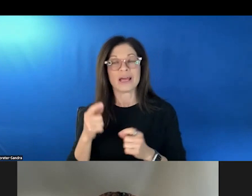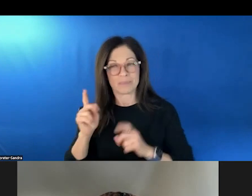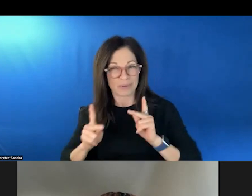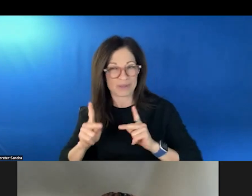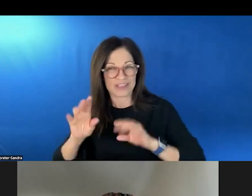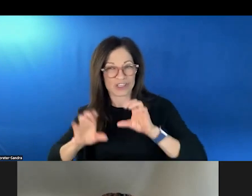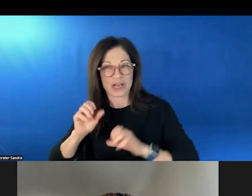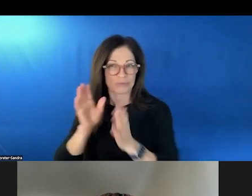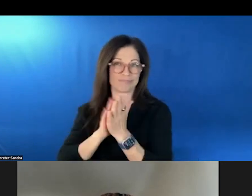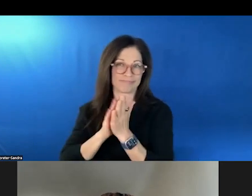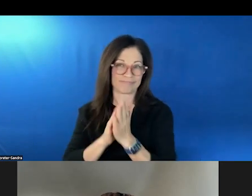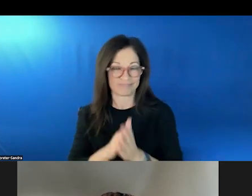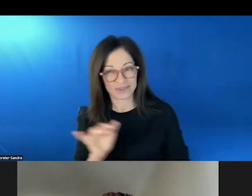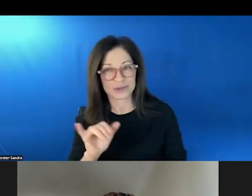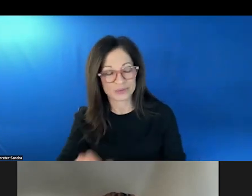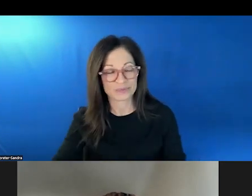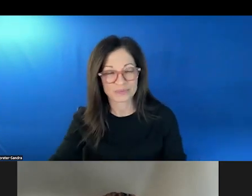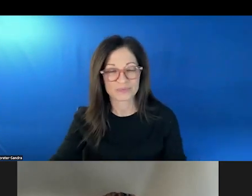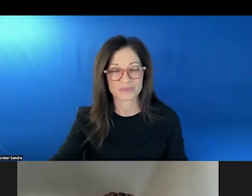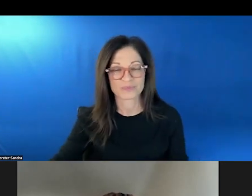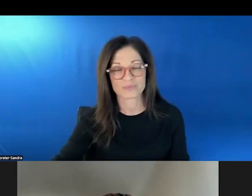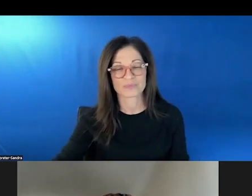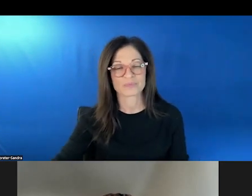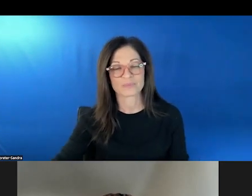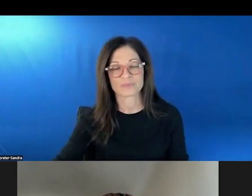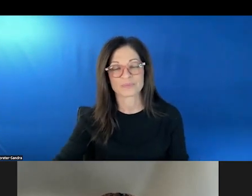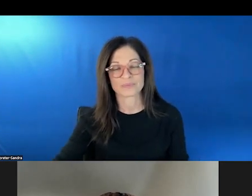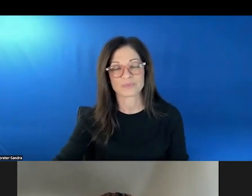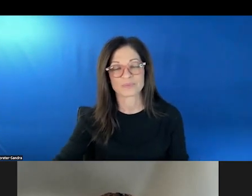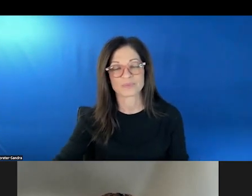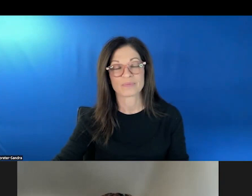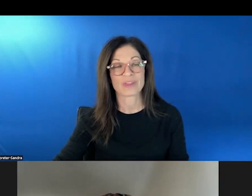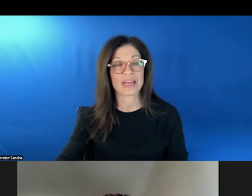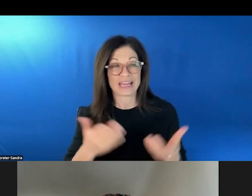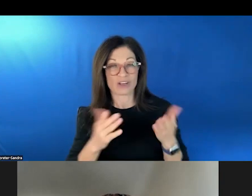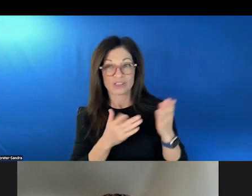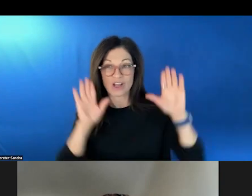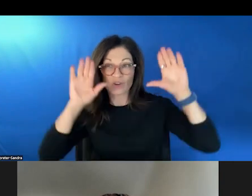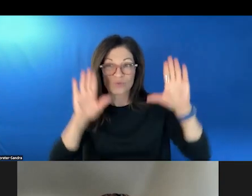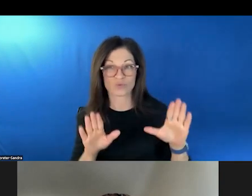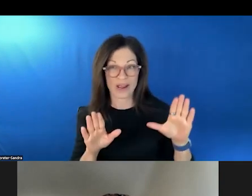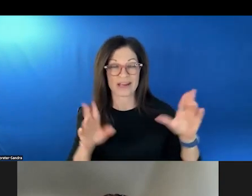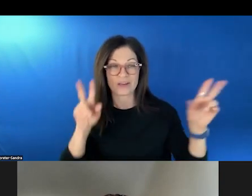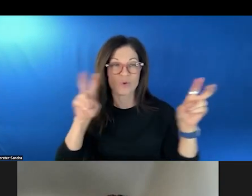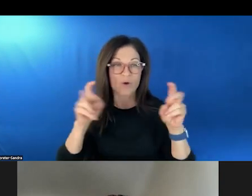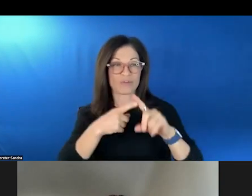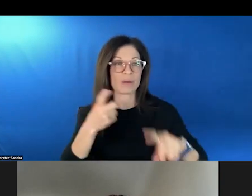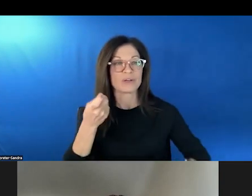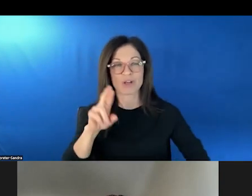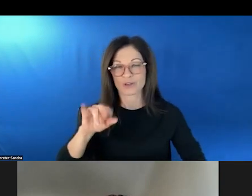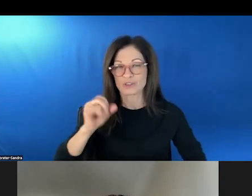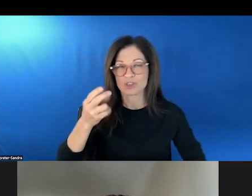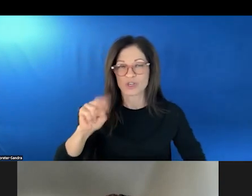well. And so this is a great quote from Dr. John Franklin Sierra, who's involved in the